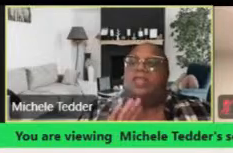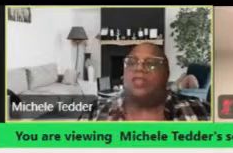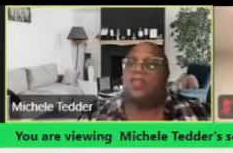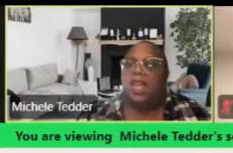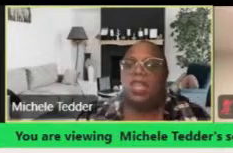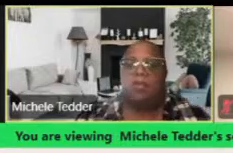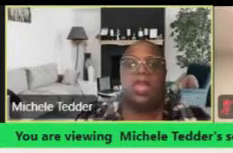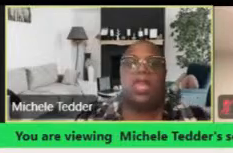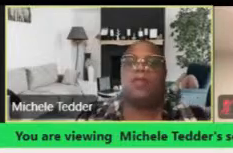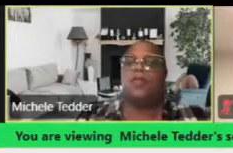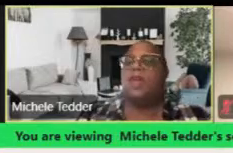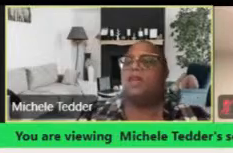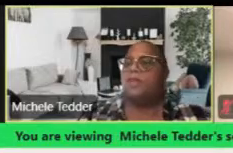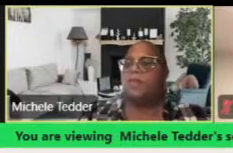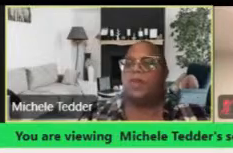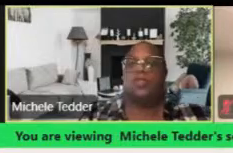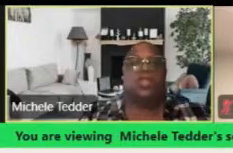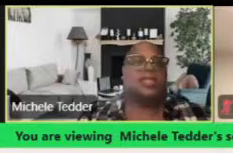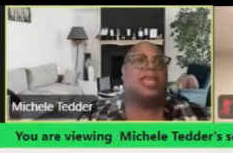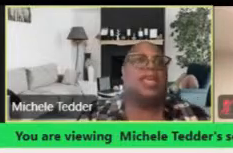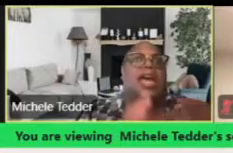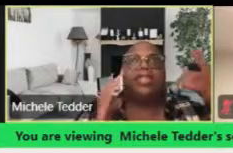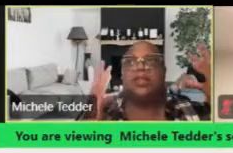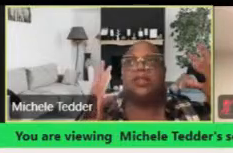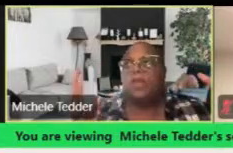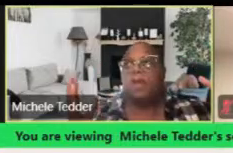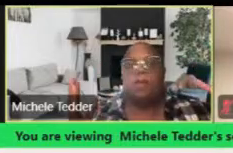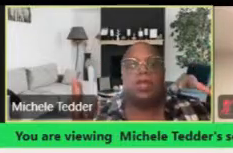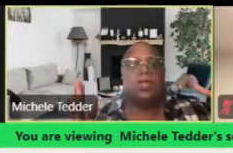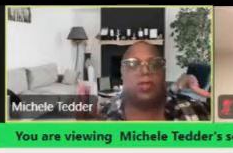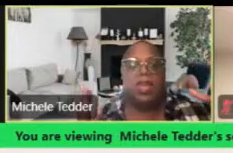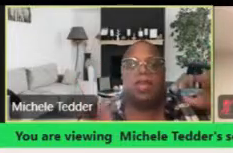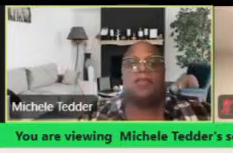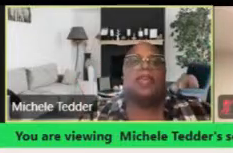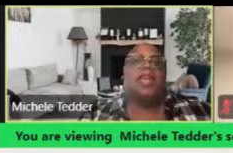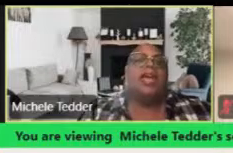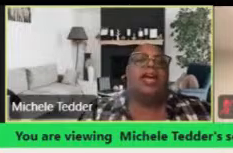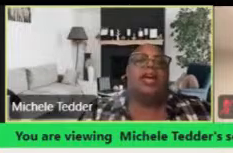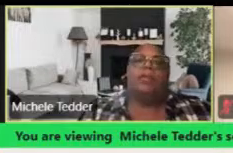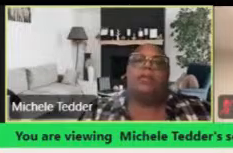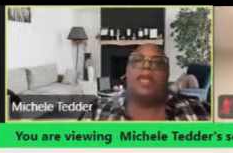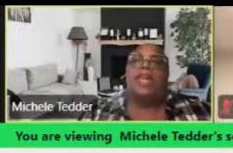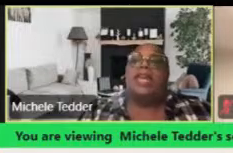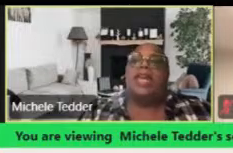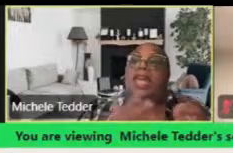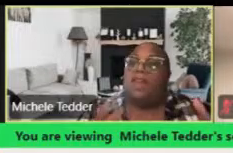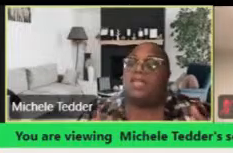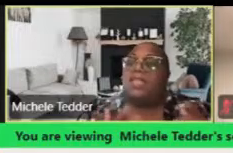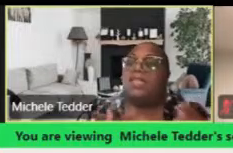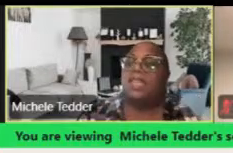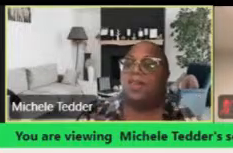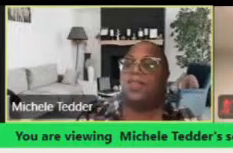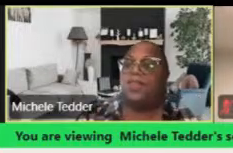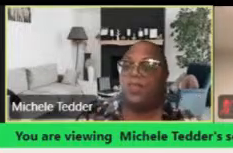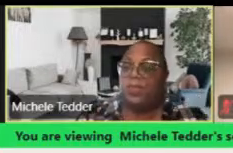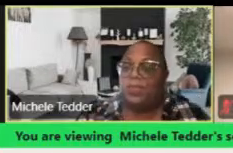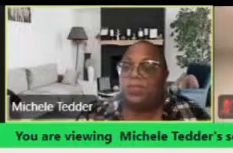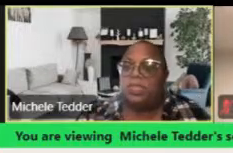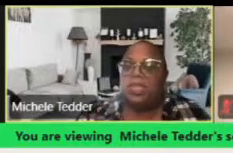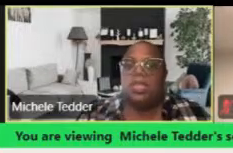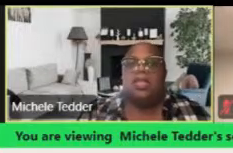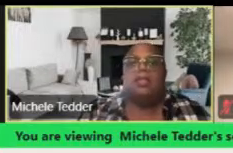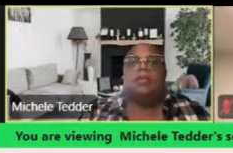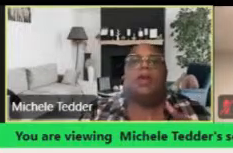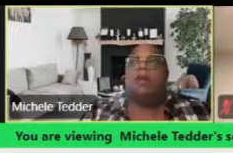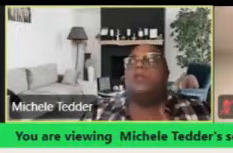I practice all kind of behavioral health approaches. I deal with my mental health. and I have access to healthy